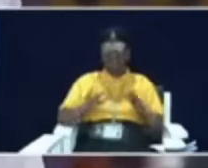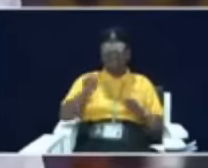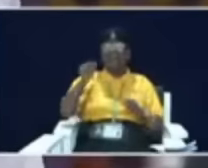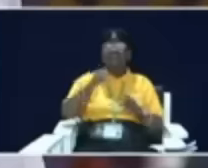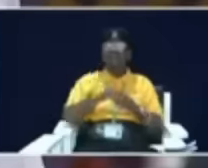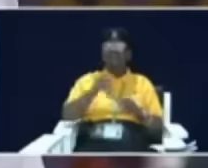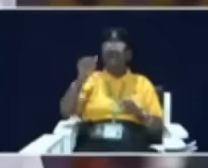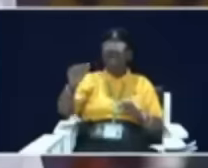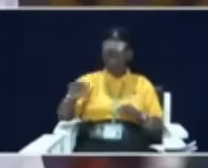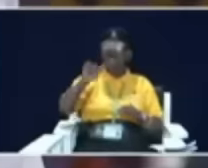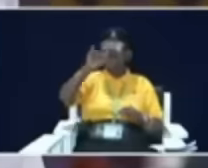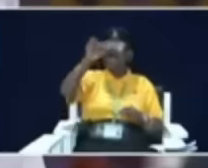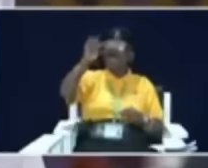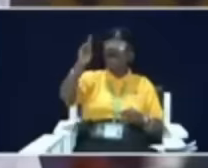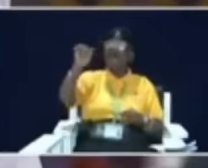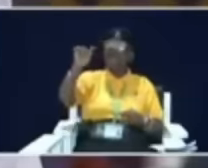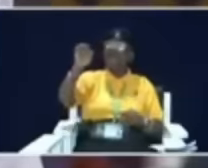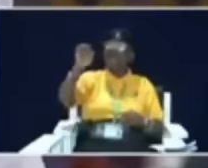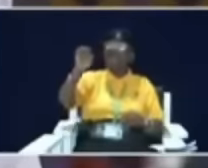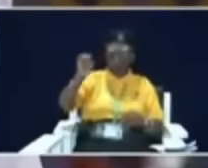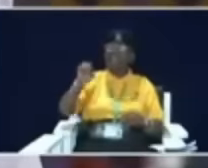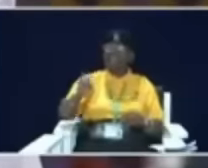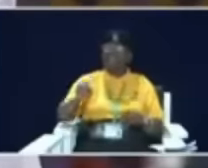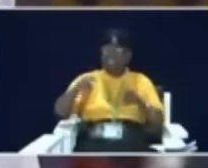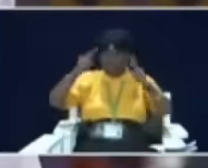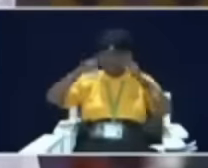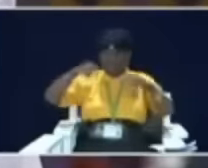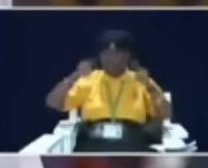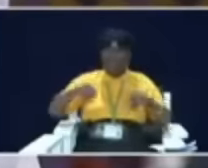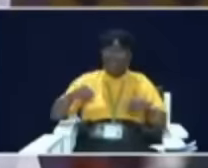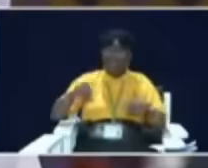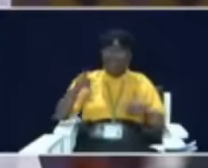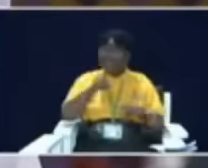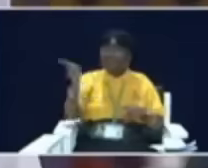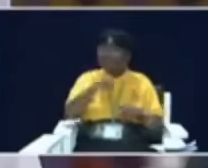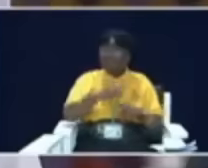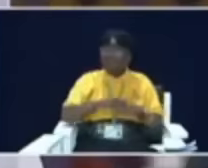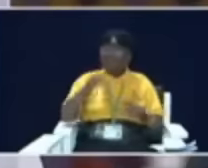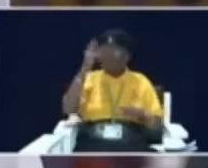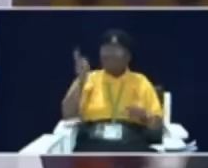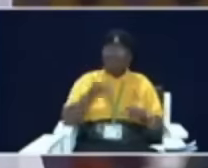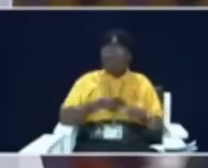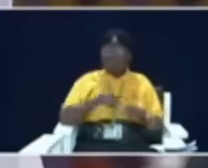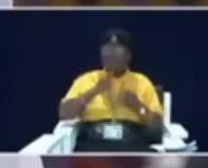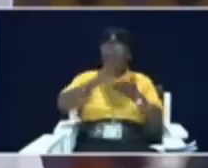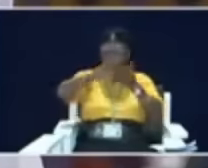You don't see us building mighty walls around our houses in Mushin.